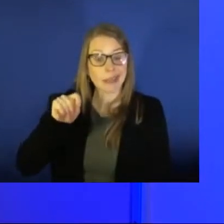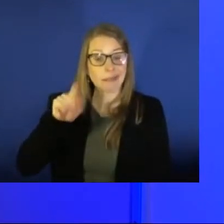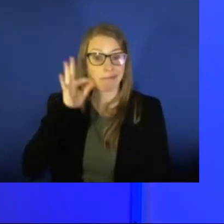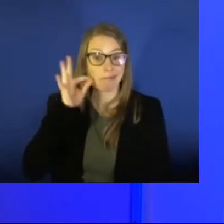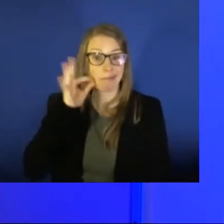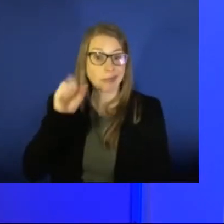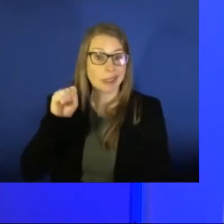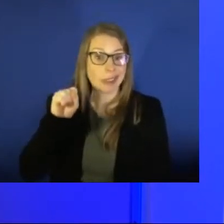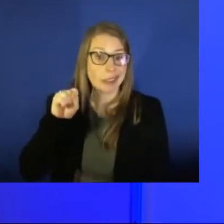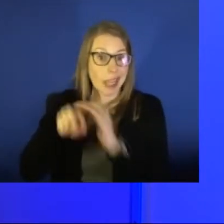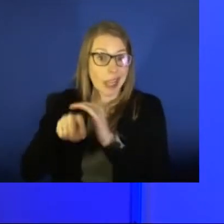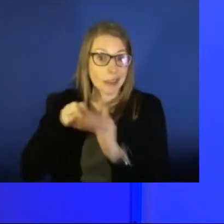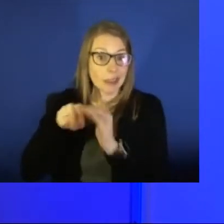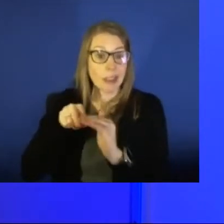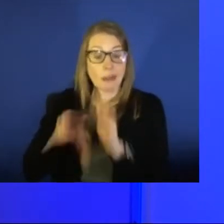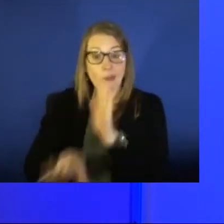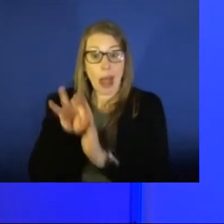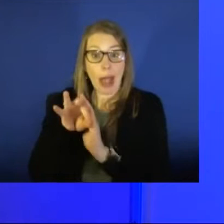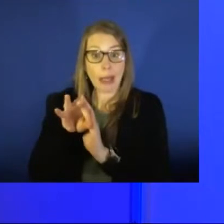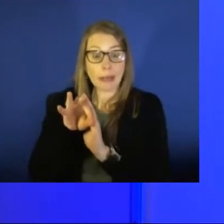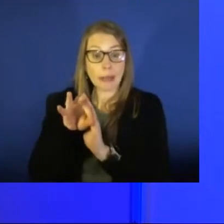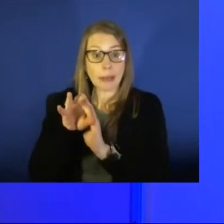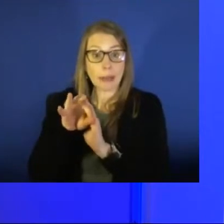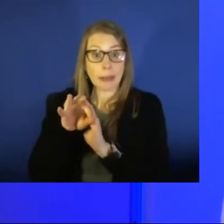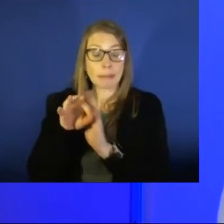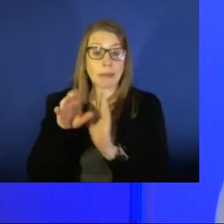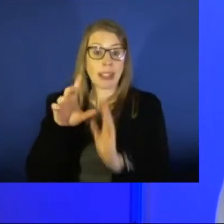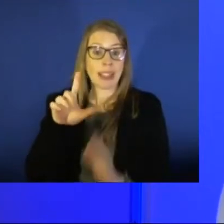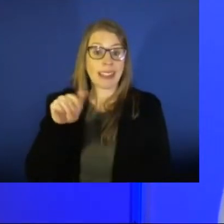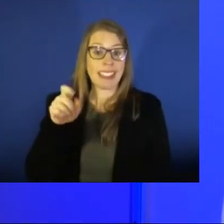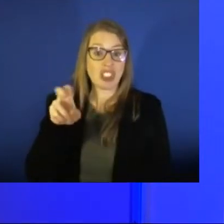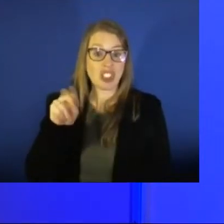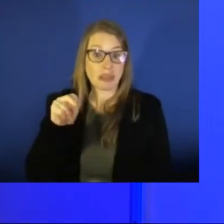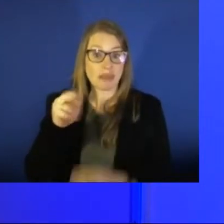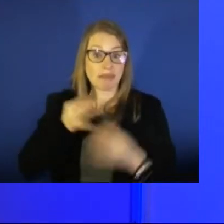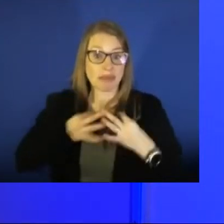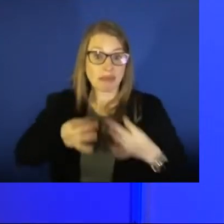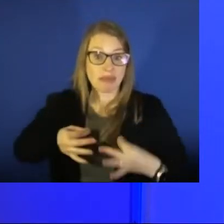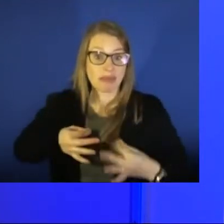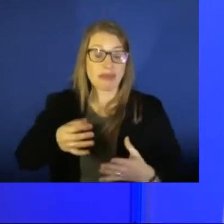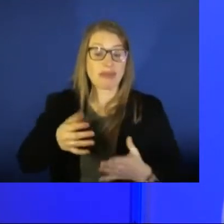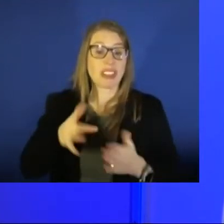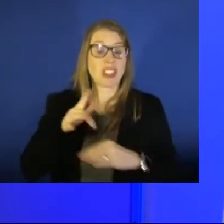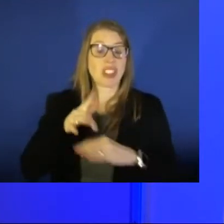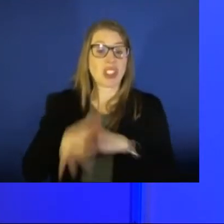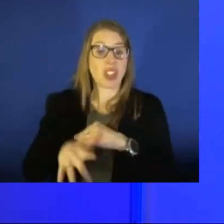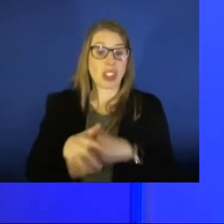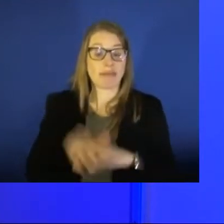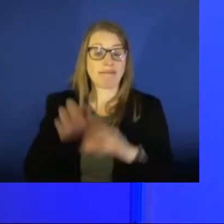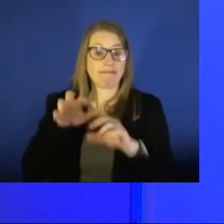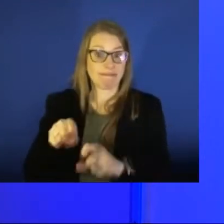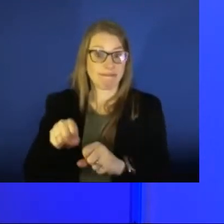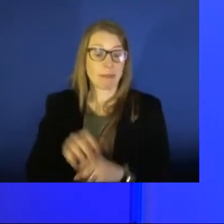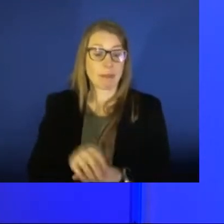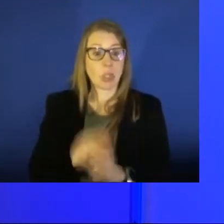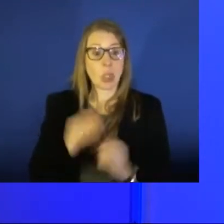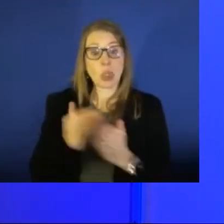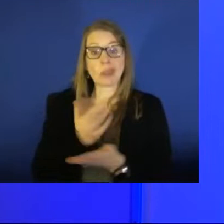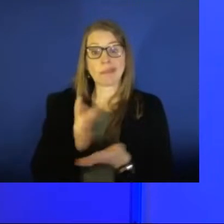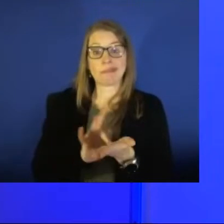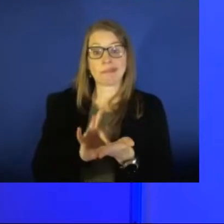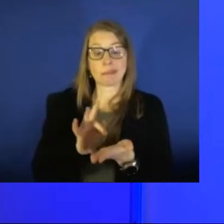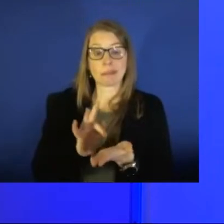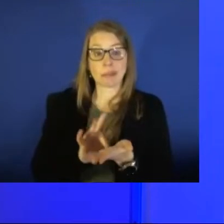early, and we've improved mortality associated with that. The other thing with lung cancer research is we've got some new drugs that are immunodrugs